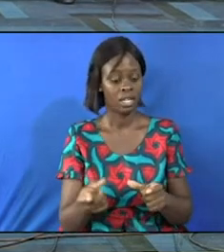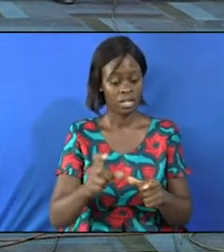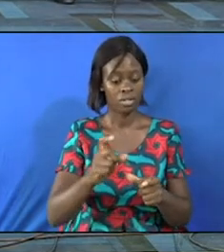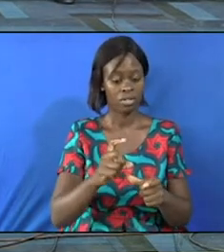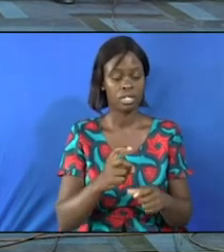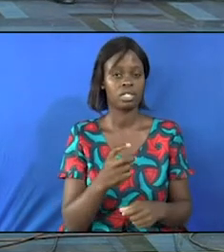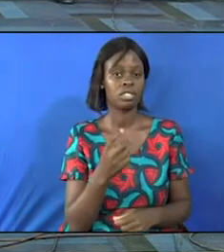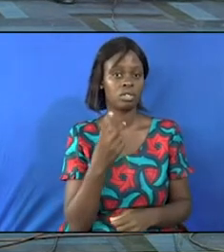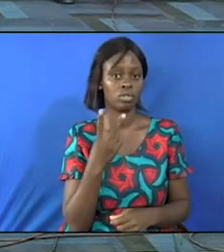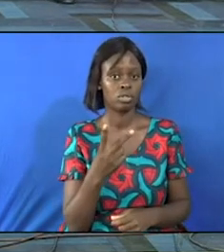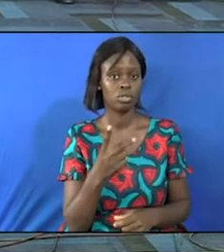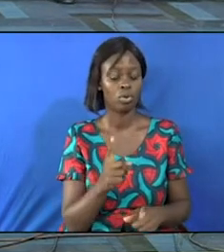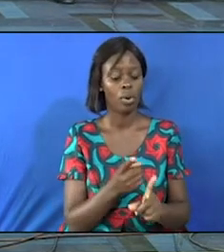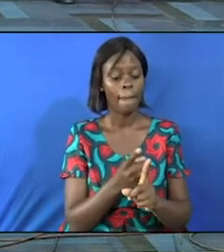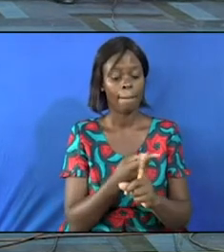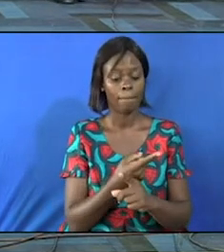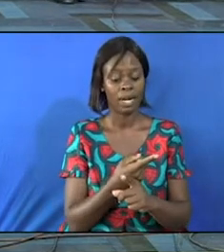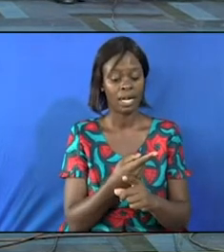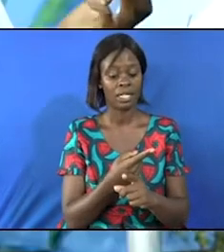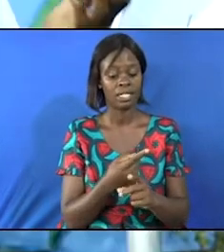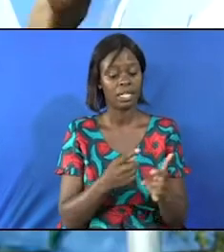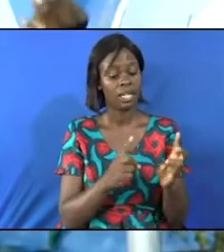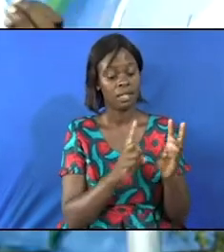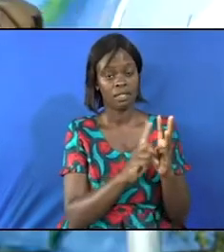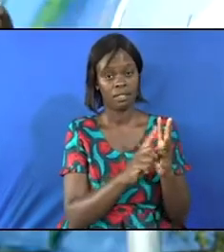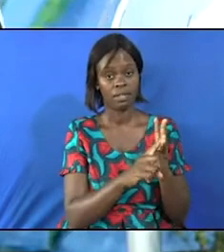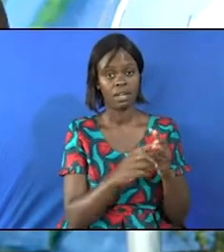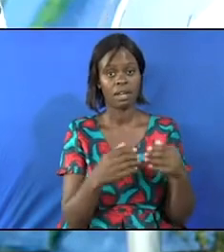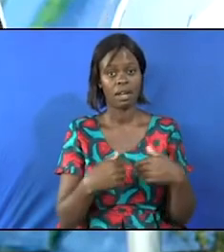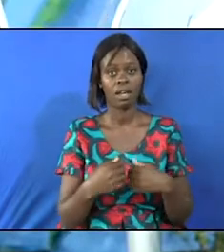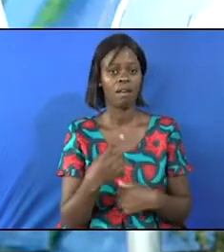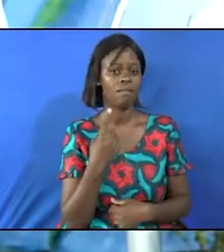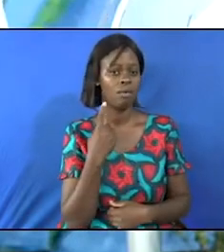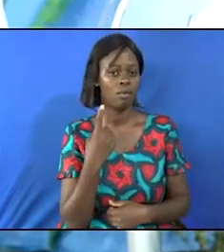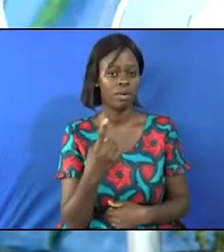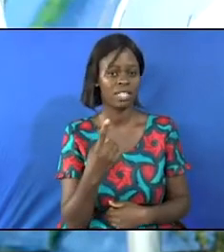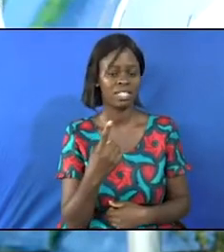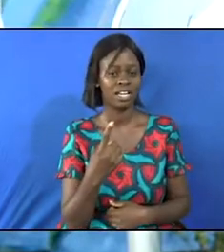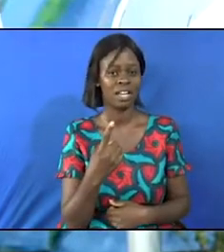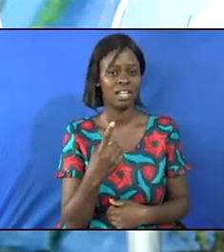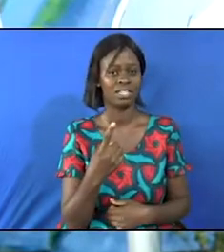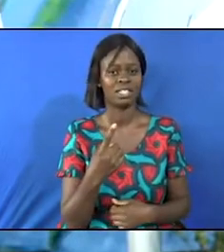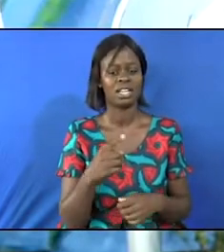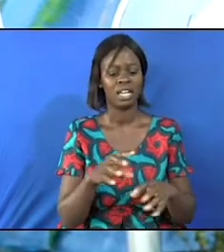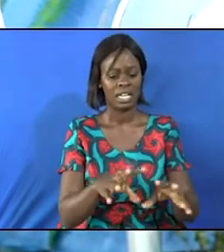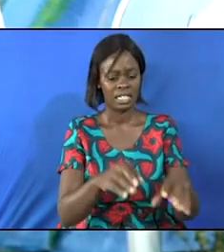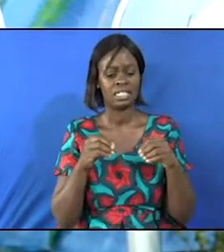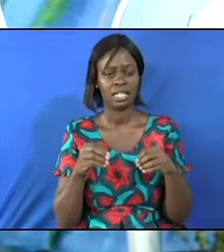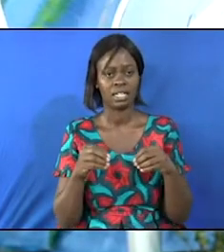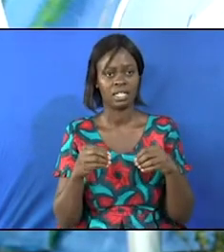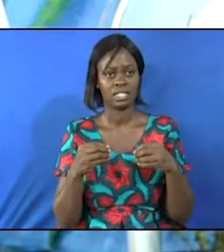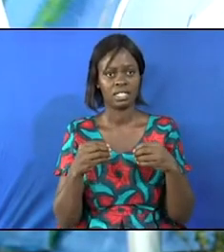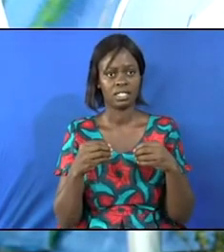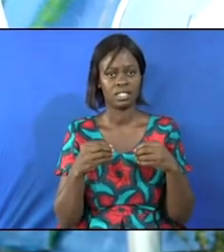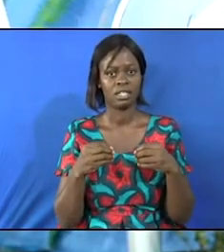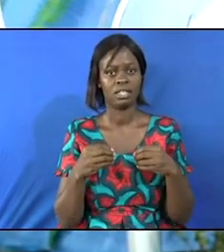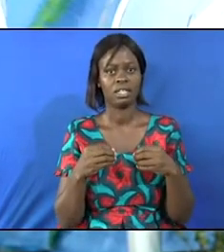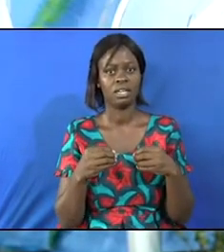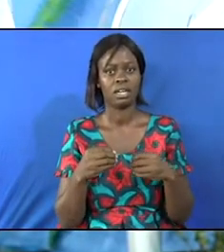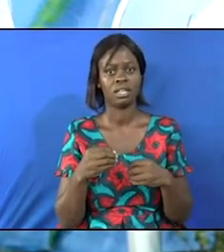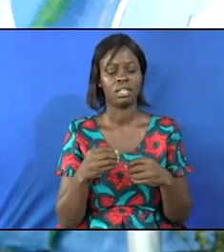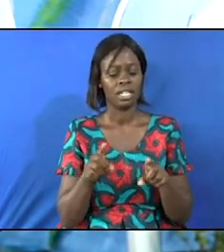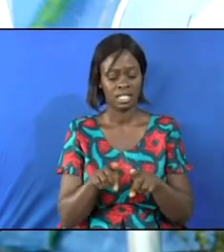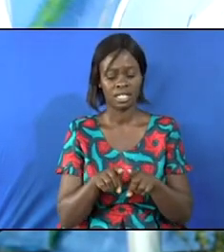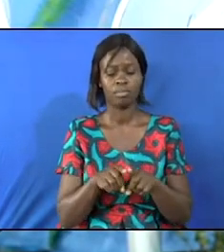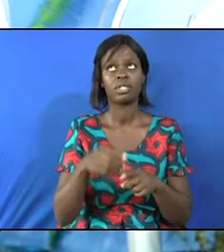here and I do not use the gifts God has given us, God will not only take them away, but he will also punish us. Do